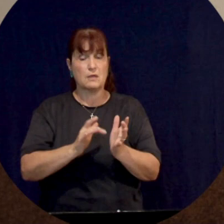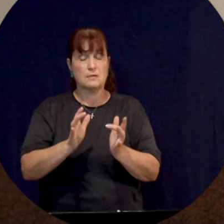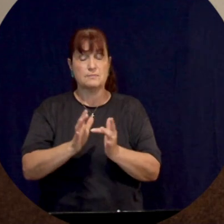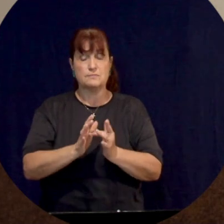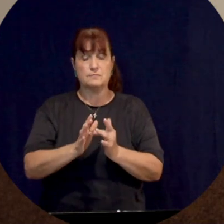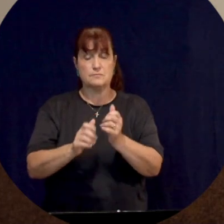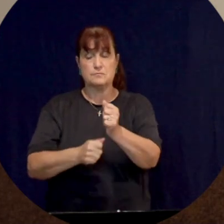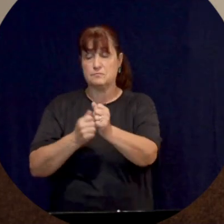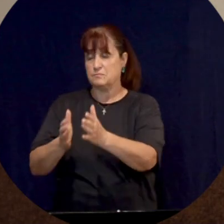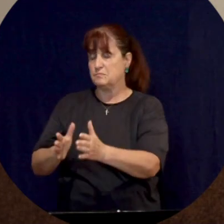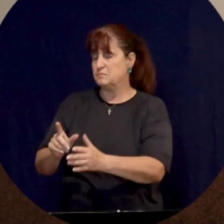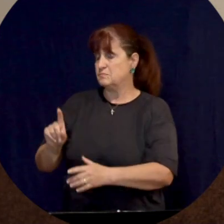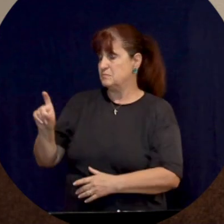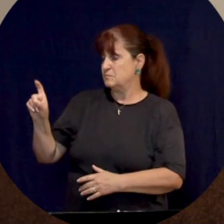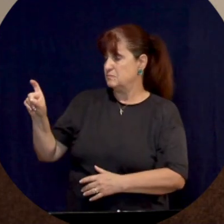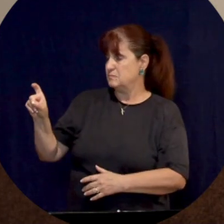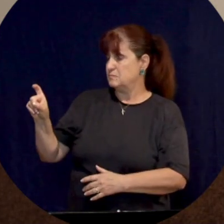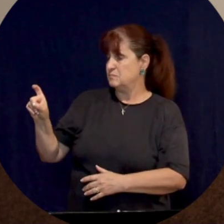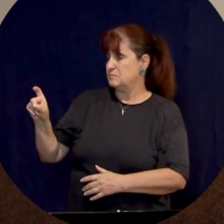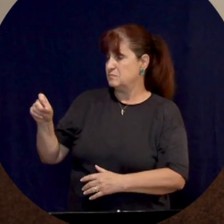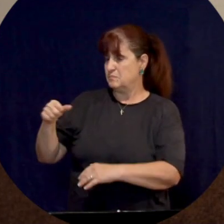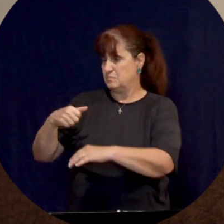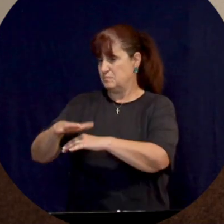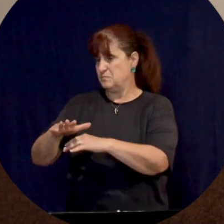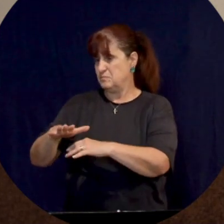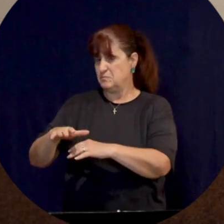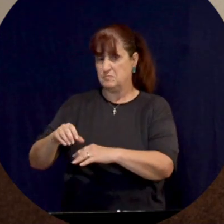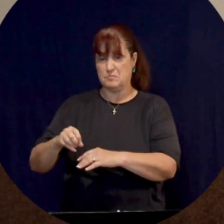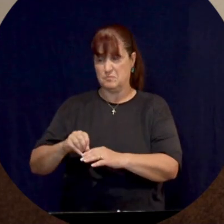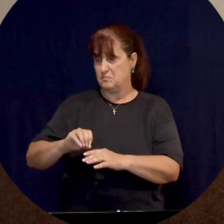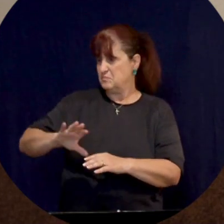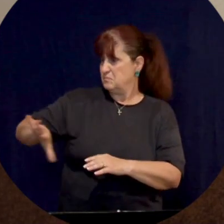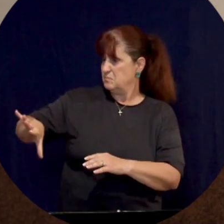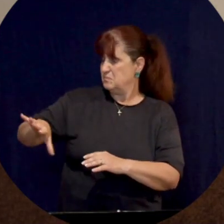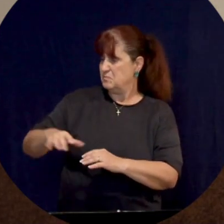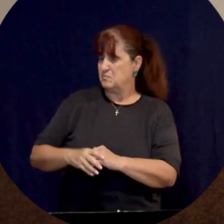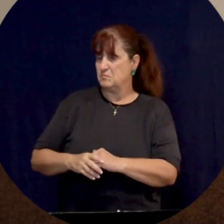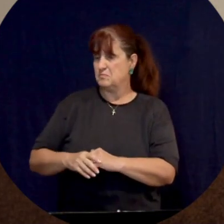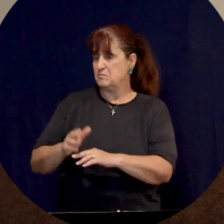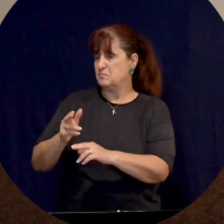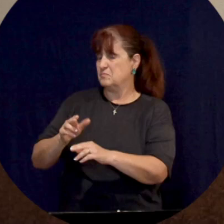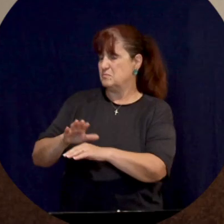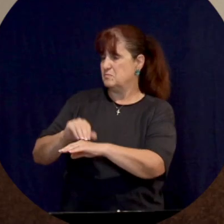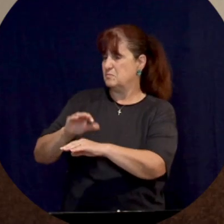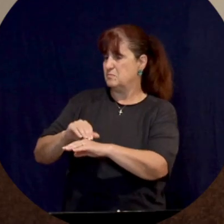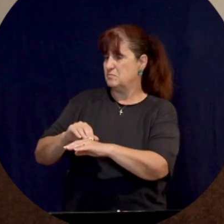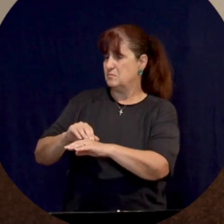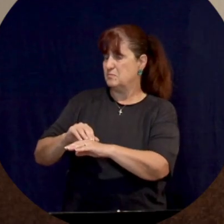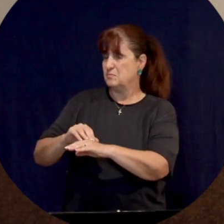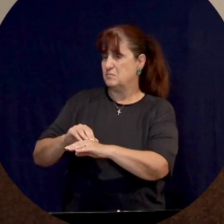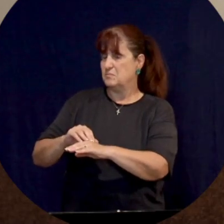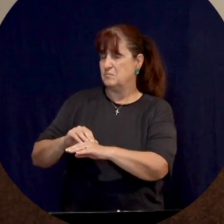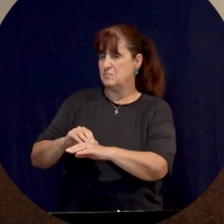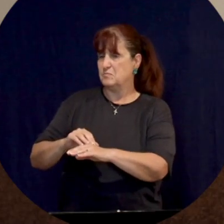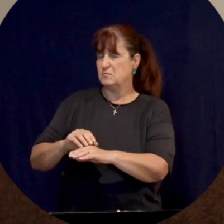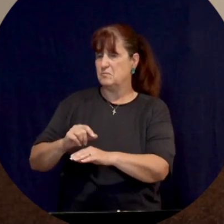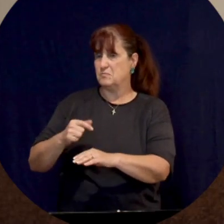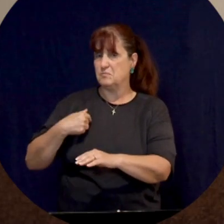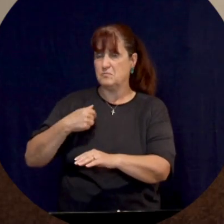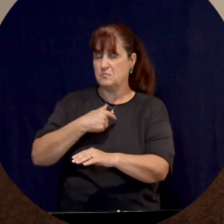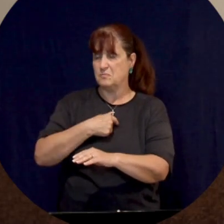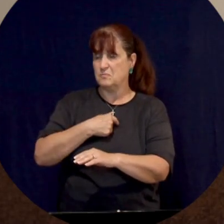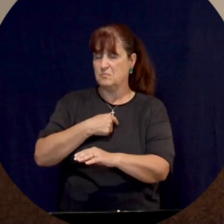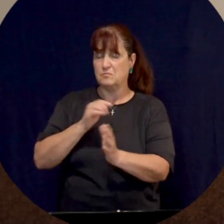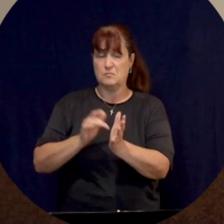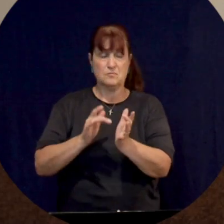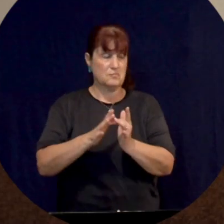Jesus' disciples came and asked him, "Send her away, for she keeps calling after us." He